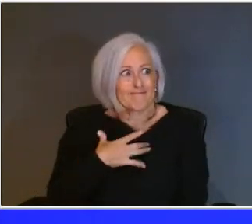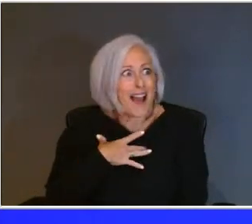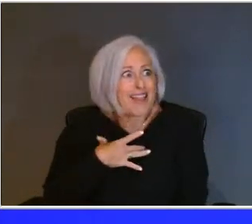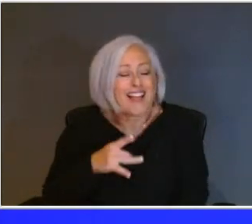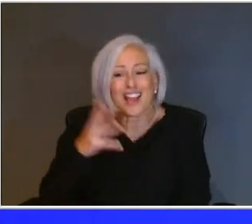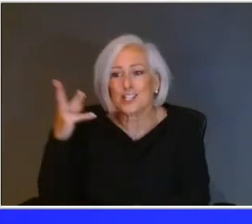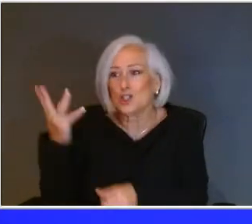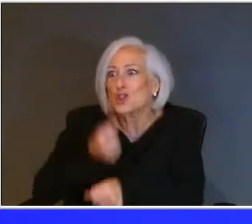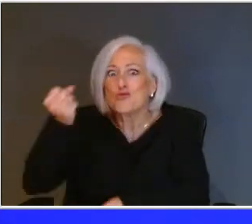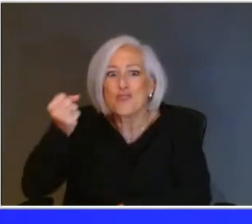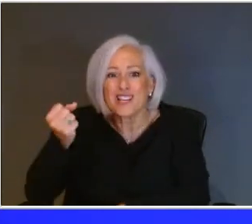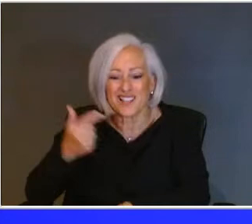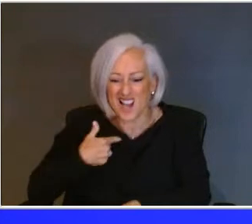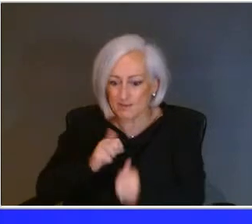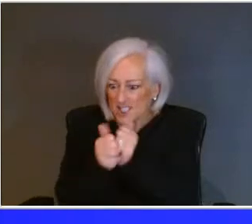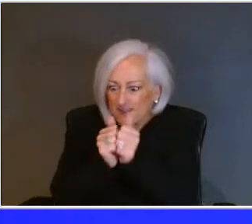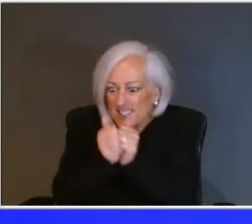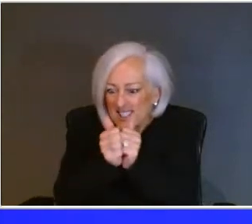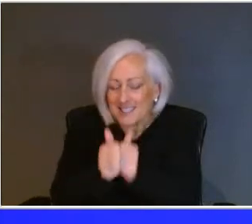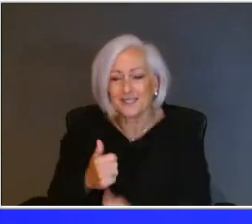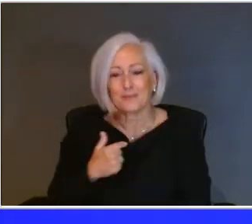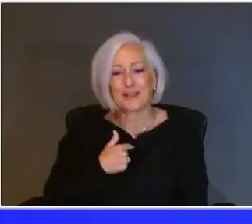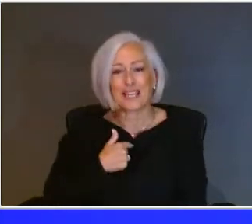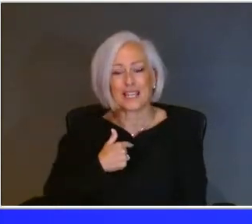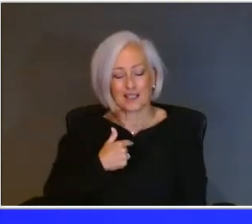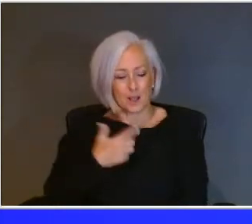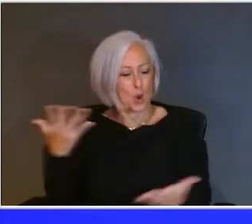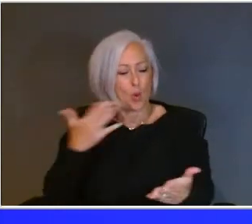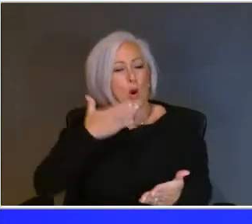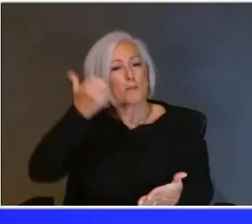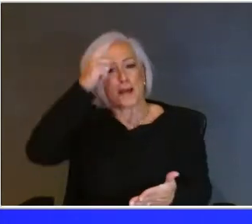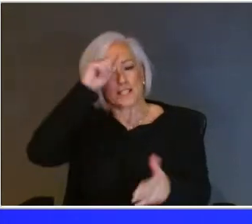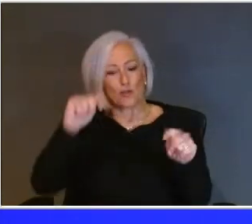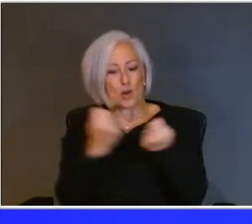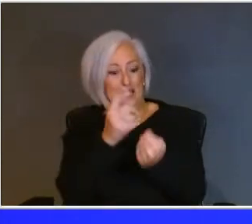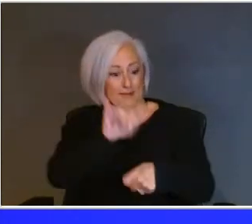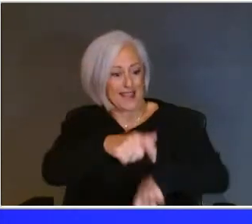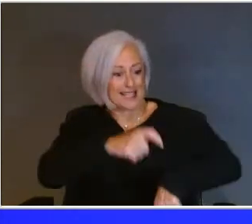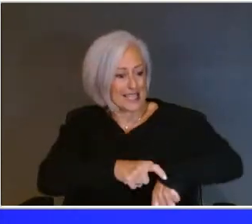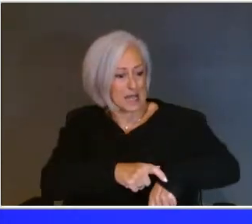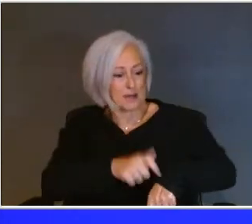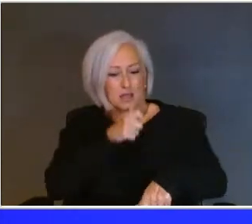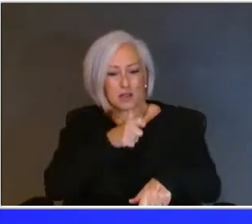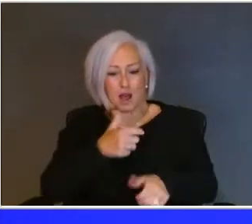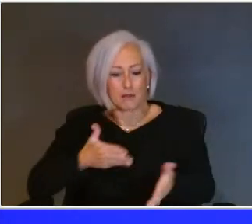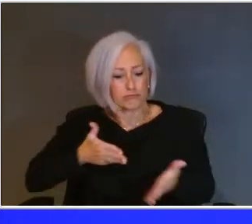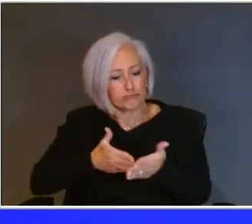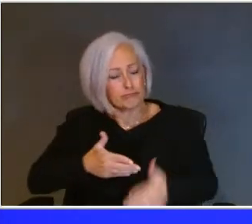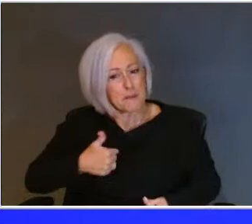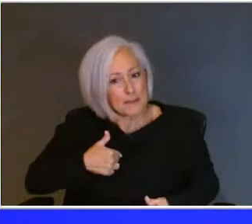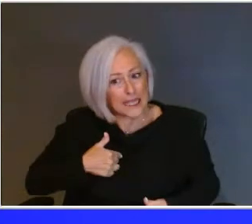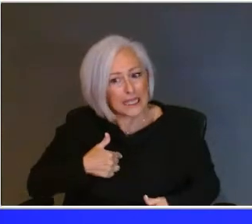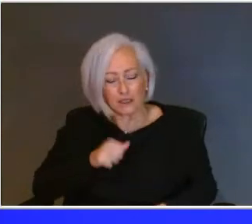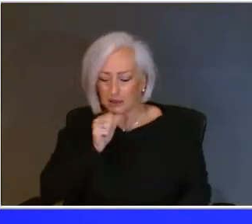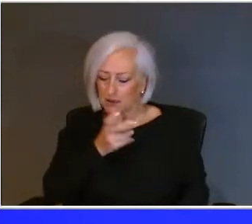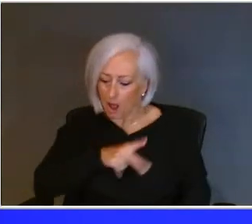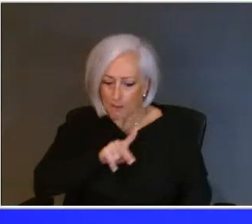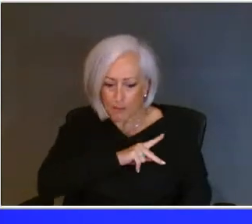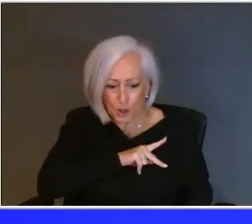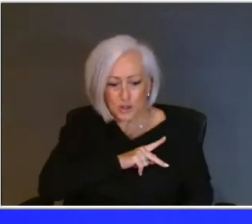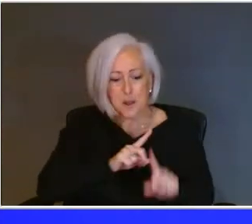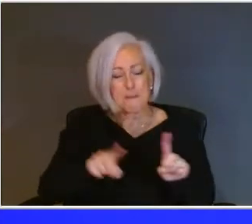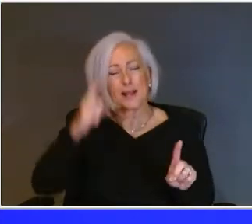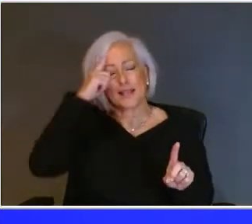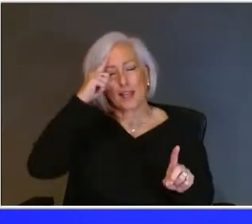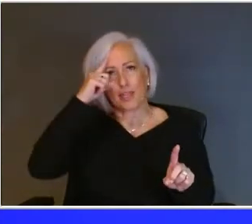so doing what's best for the team in the moment may not be anything against me, it's nothing personal. Just taking time to